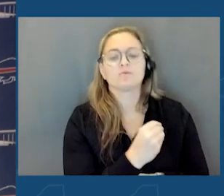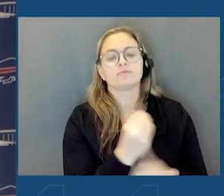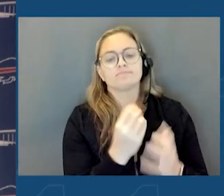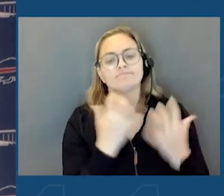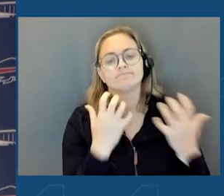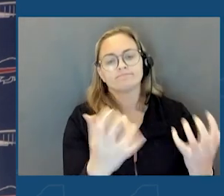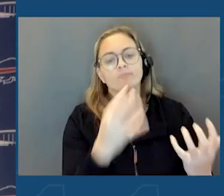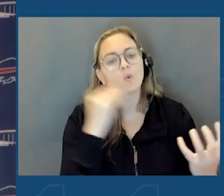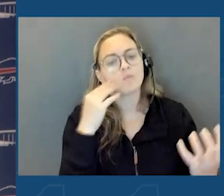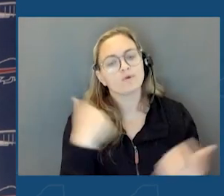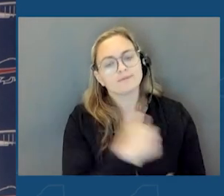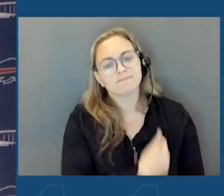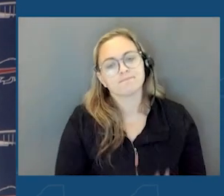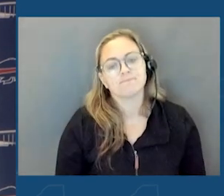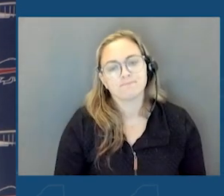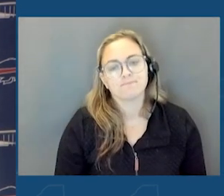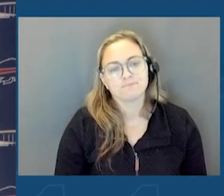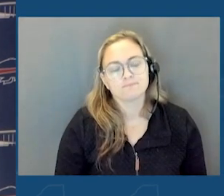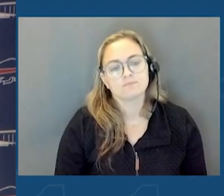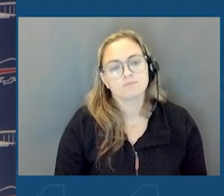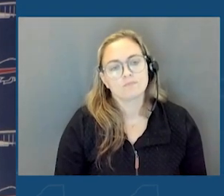home for our team.